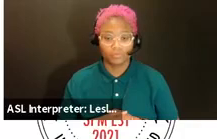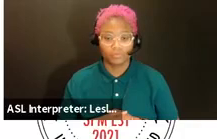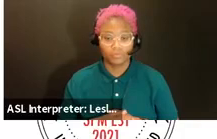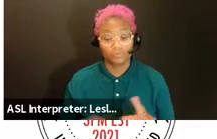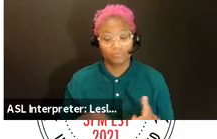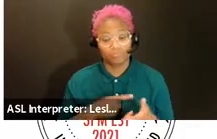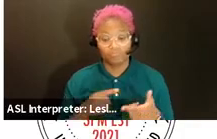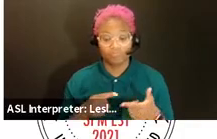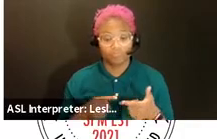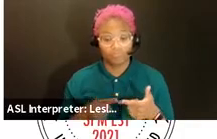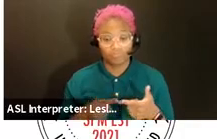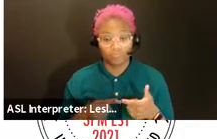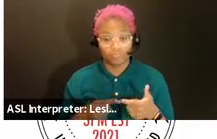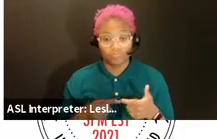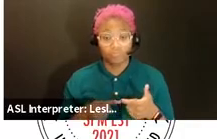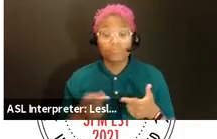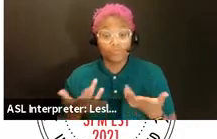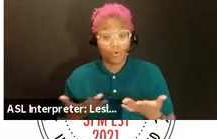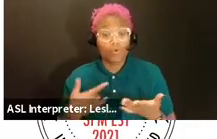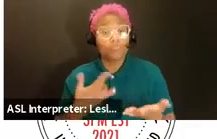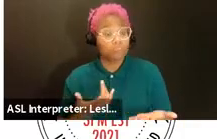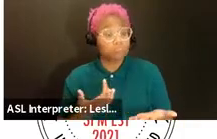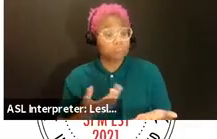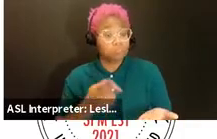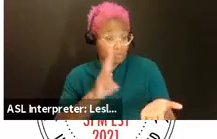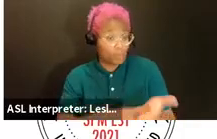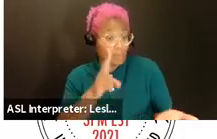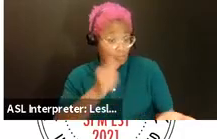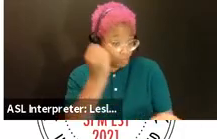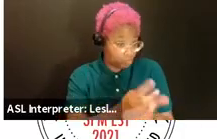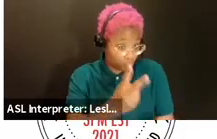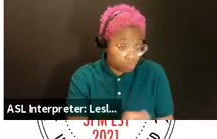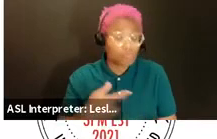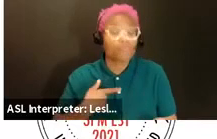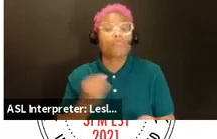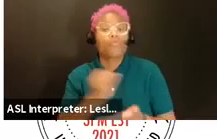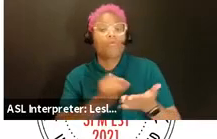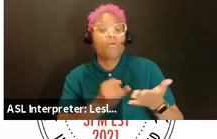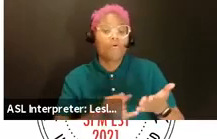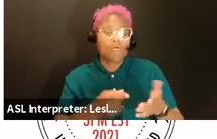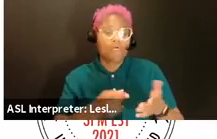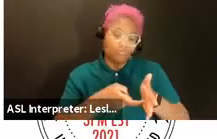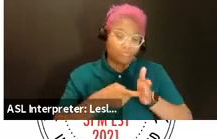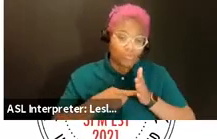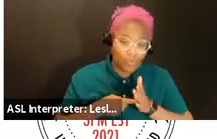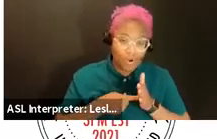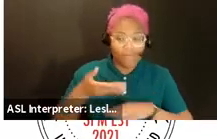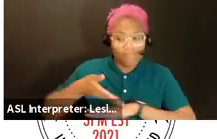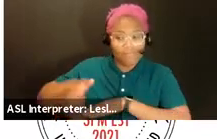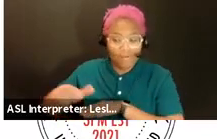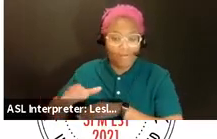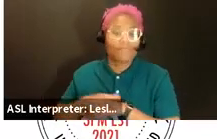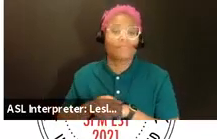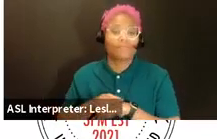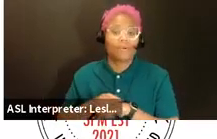Then once the petition is approved, the artist needs to file a DS-160 visa application at their local embassy or consulate and schedule